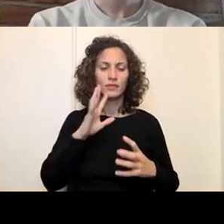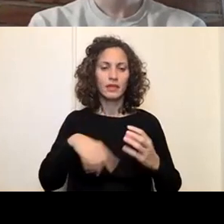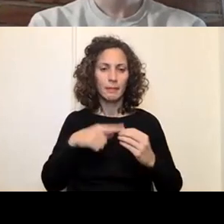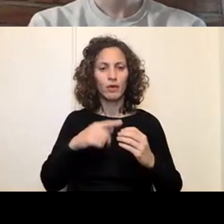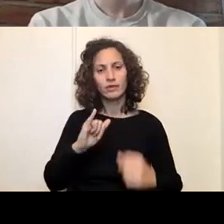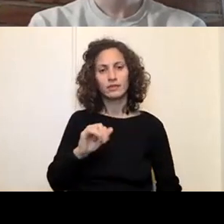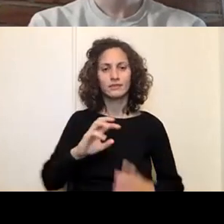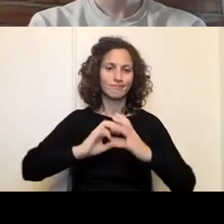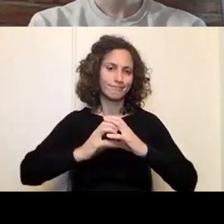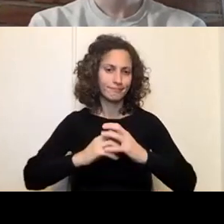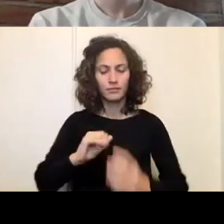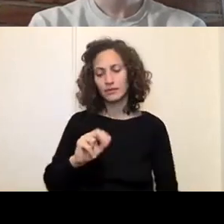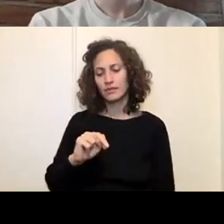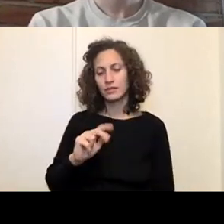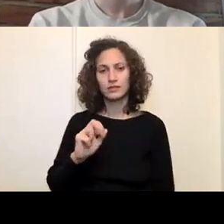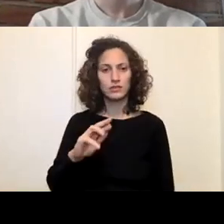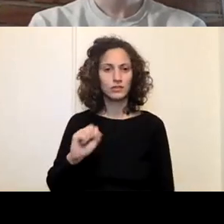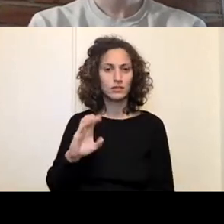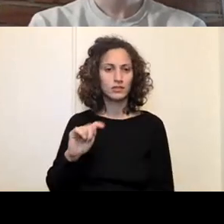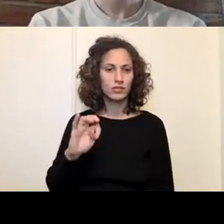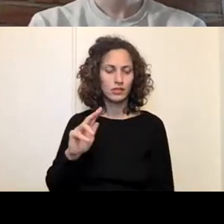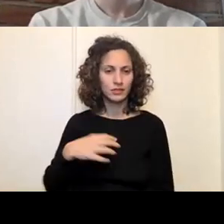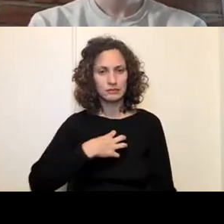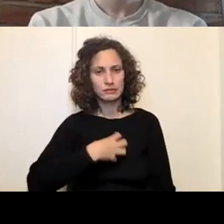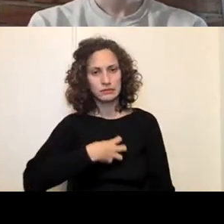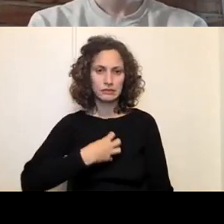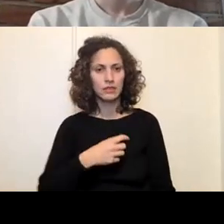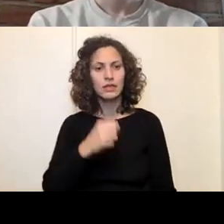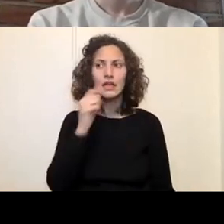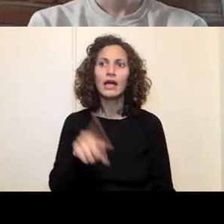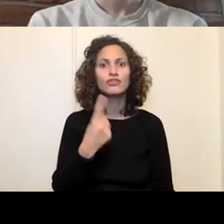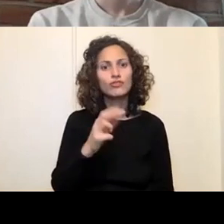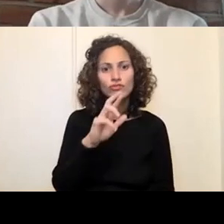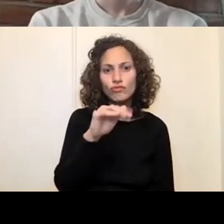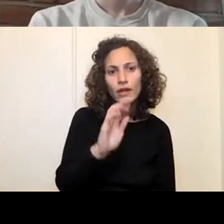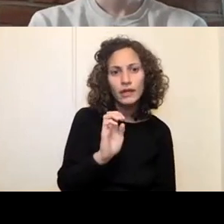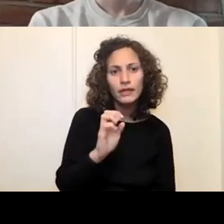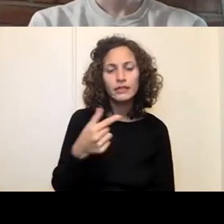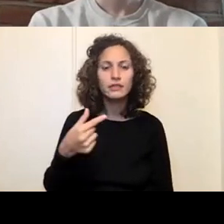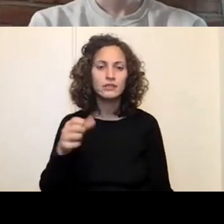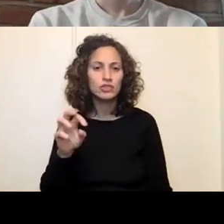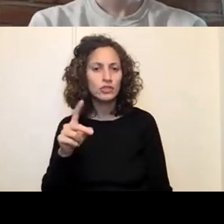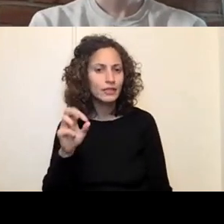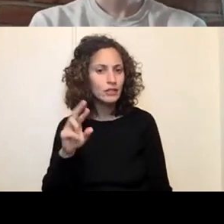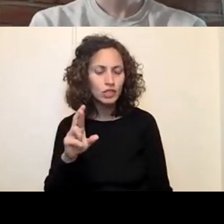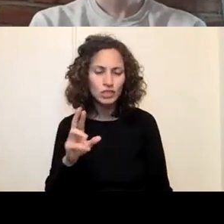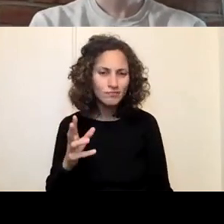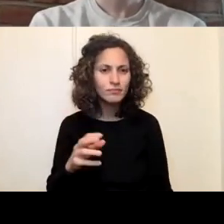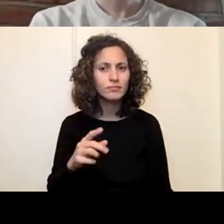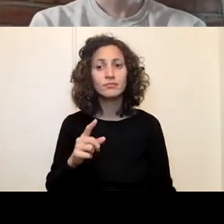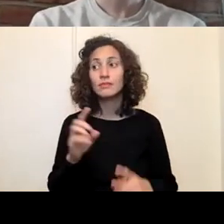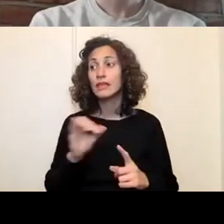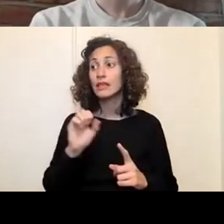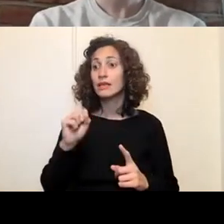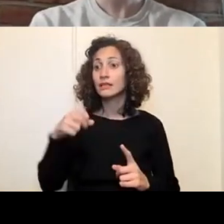not just things like it's not just like race or your gender, but as Spencer had